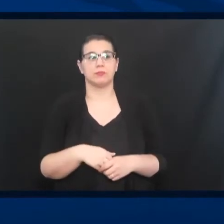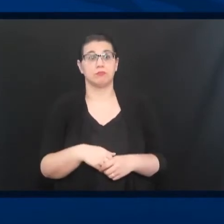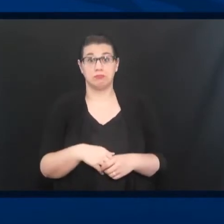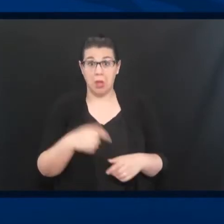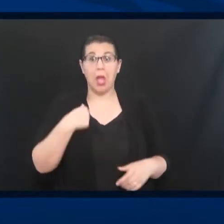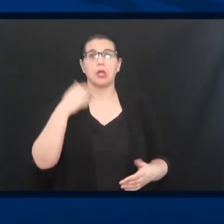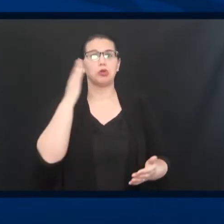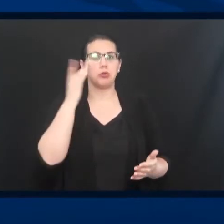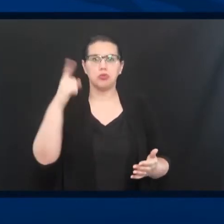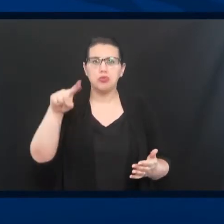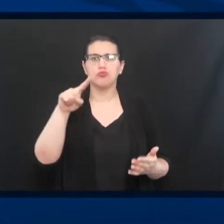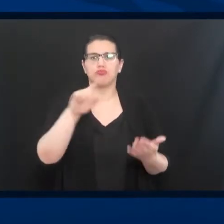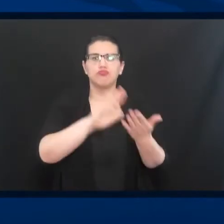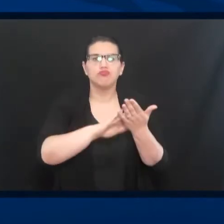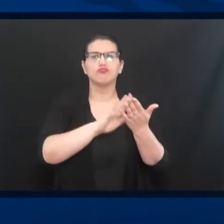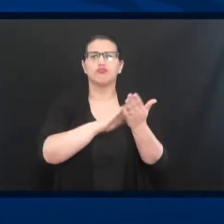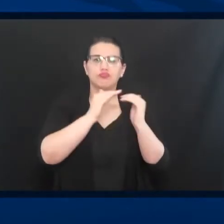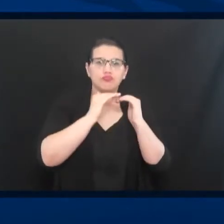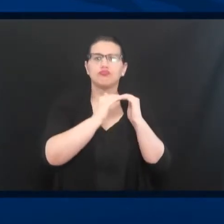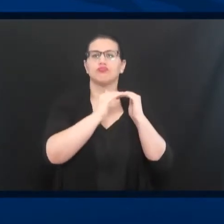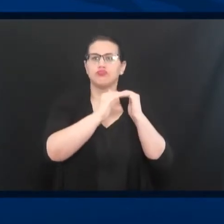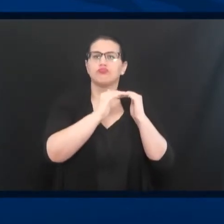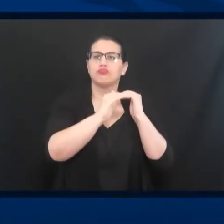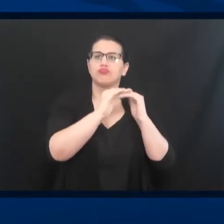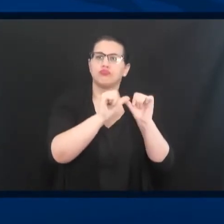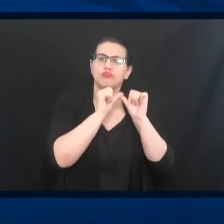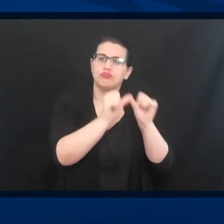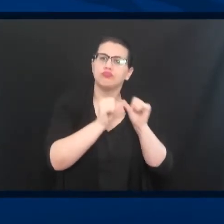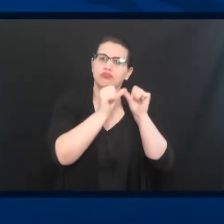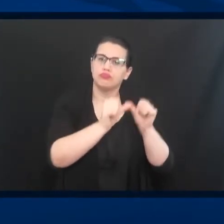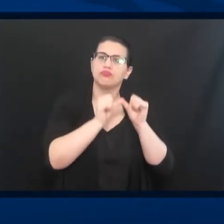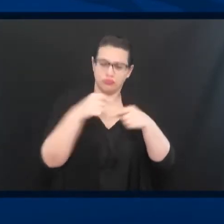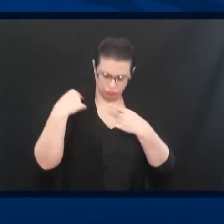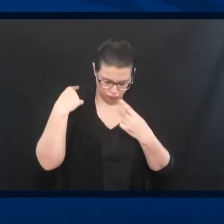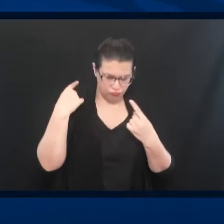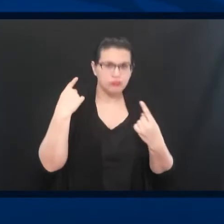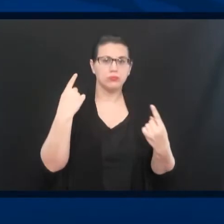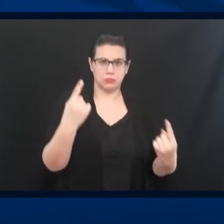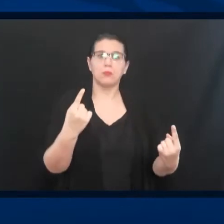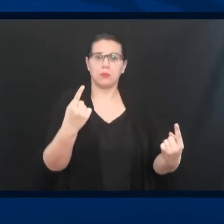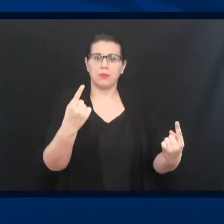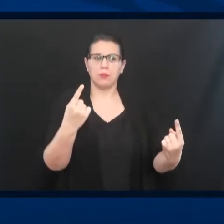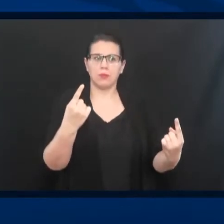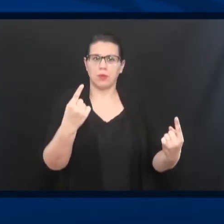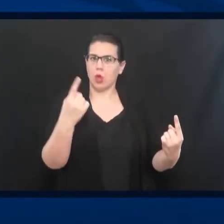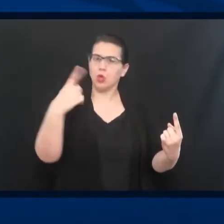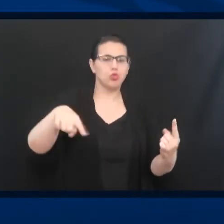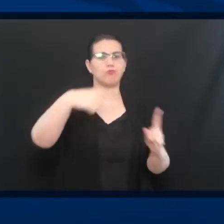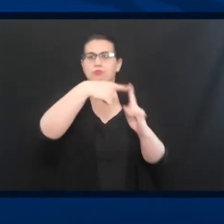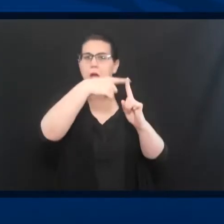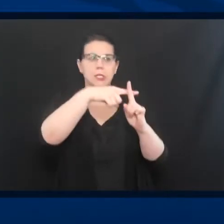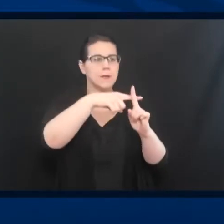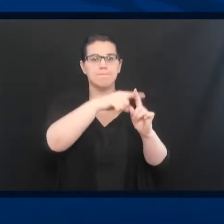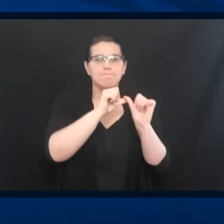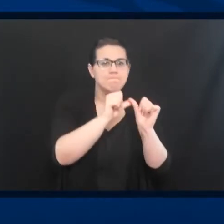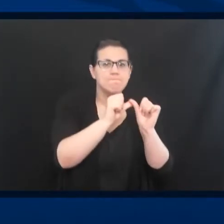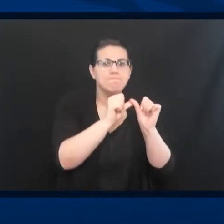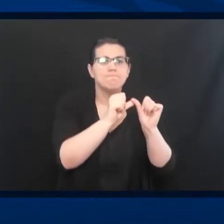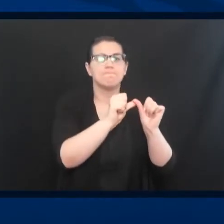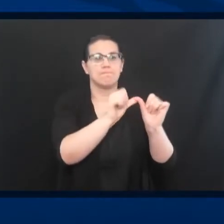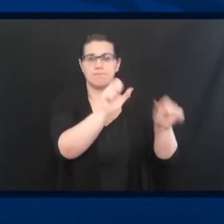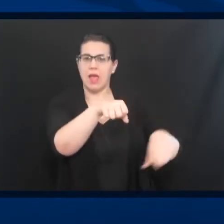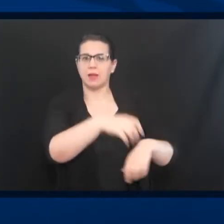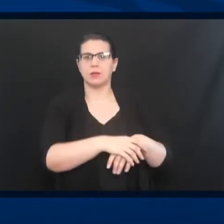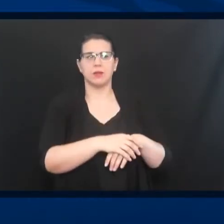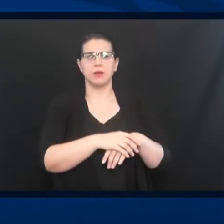consistency and due diligence and the tenacity that you're showing, while the needle is moving,